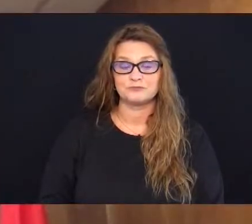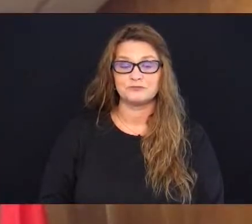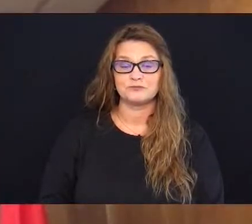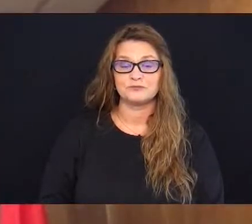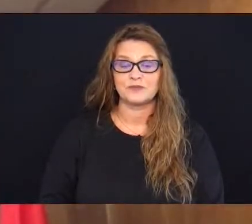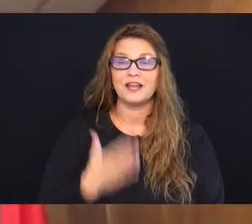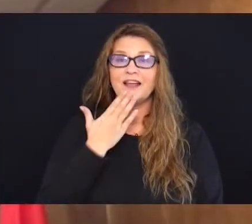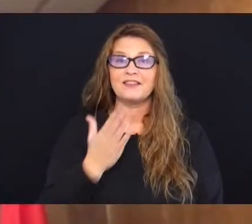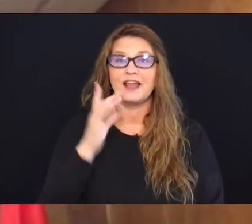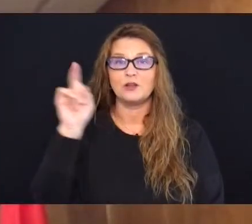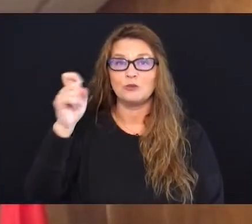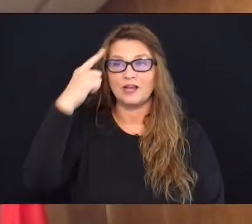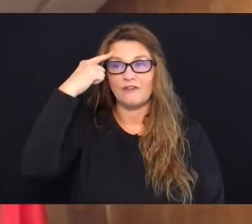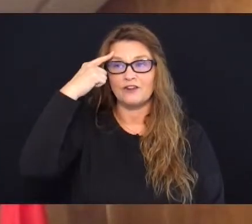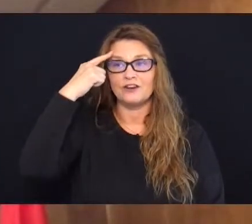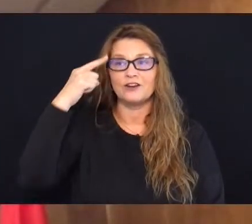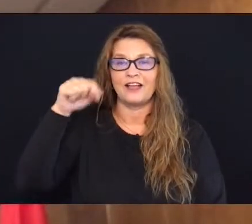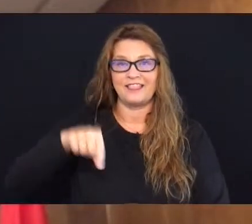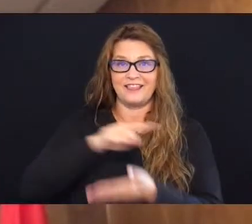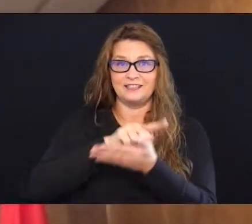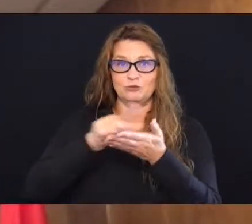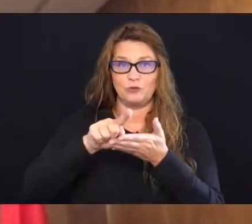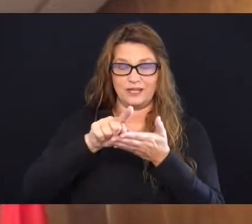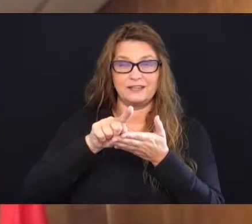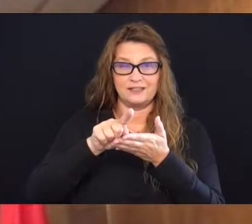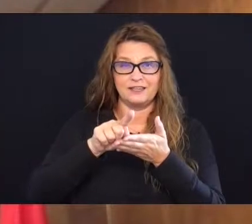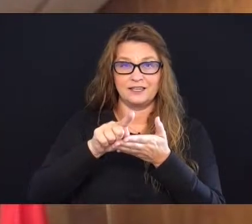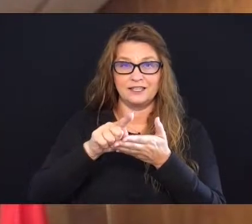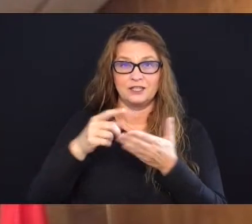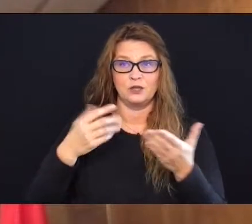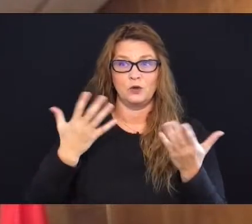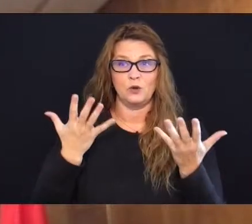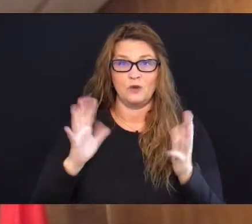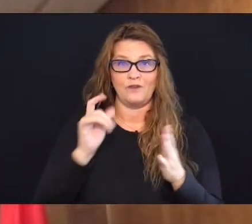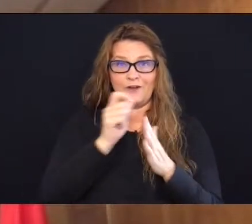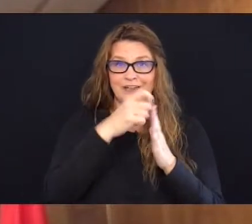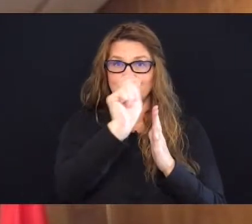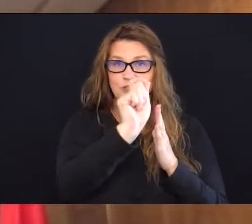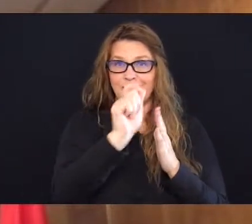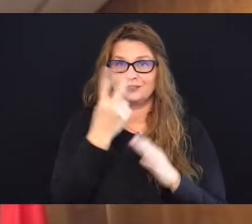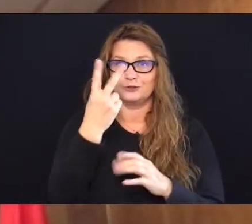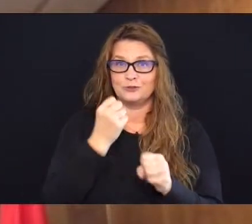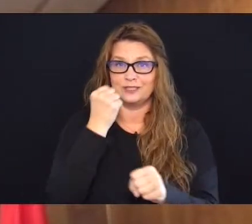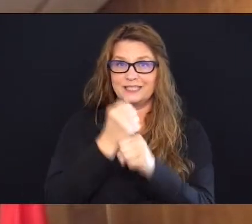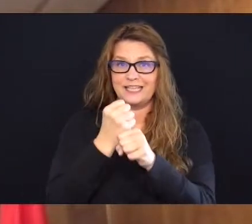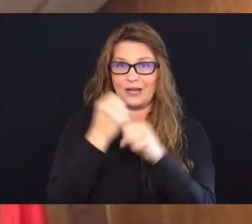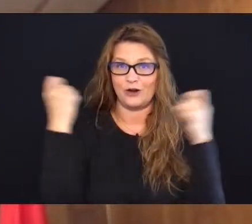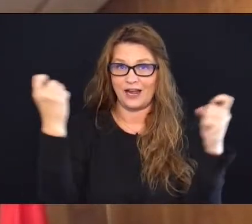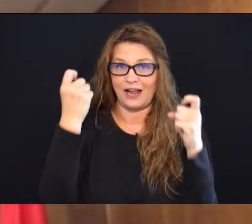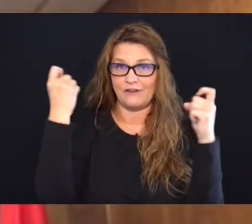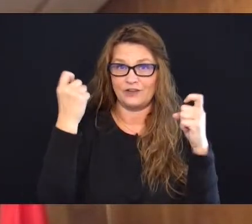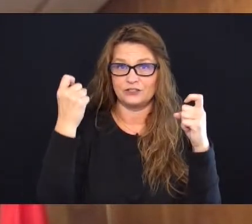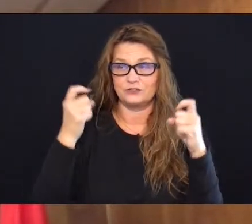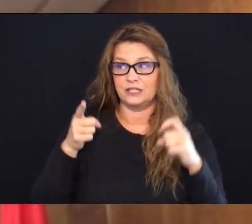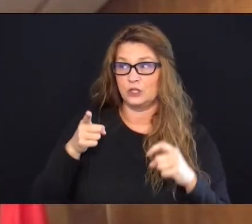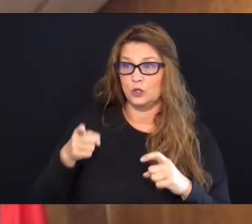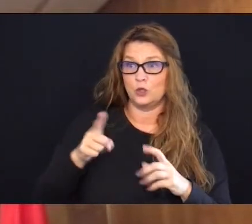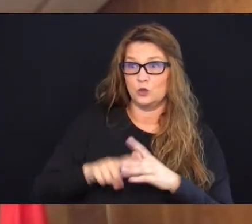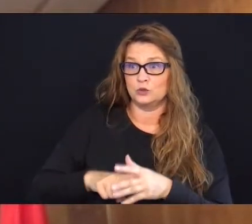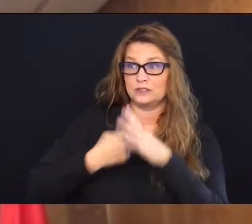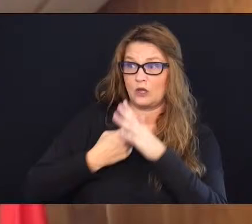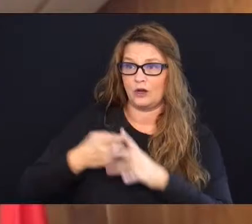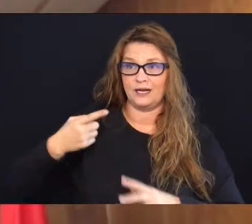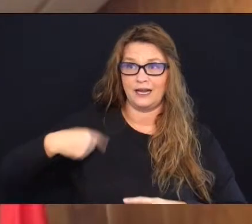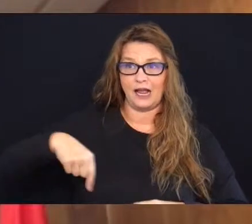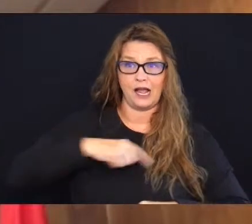Thank you, Governor. This week, as you stated, we've marked a 2-year anniversary of you activating us to